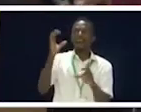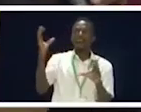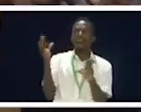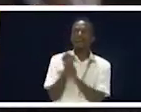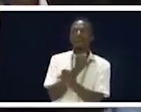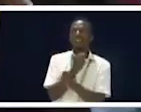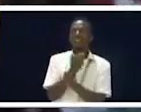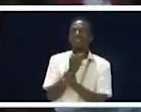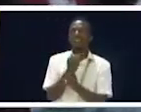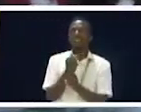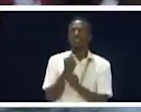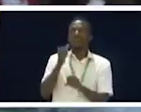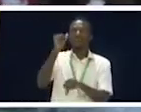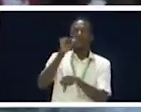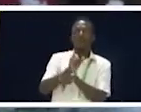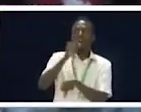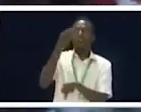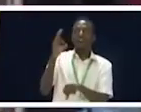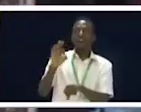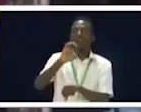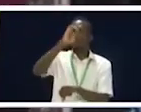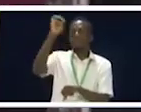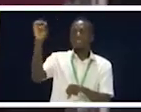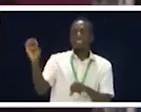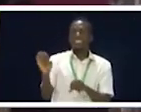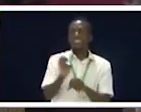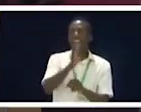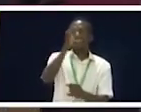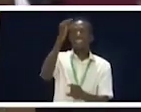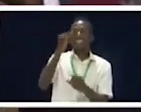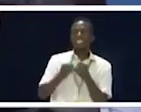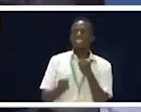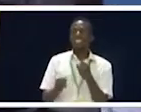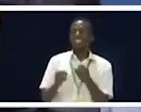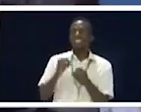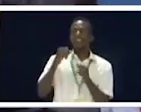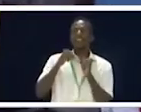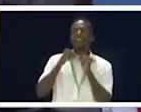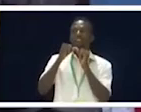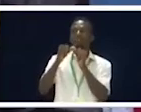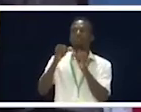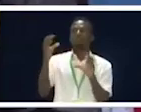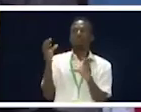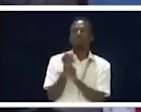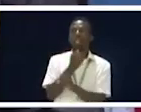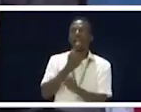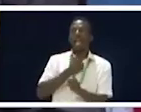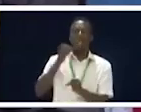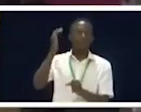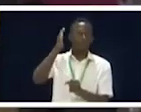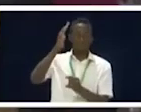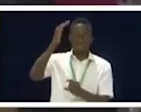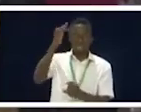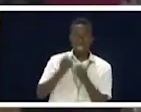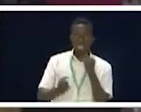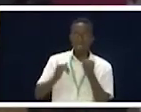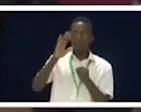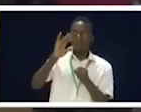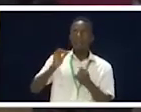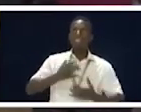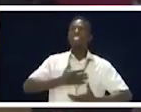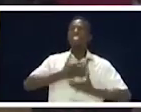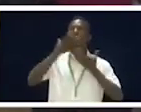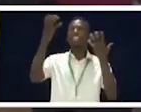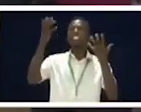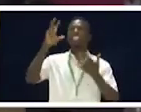Works of never-ending divinity. Ever real. And I'm going to summarize by shouting 3